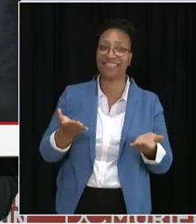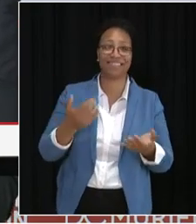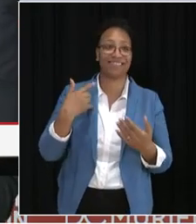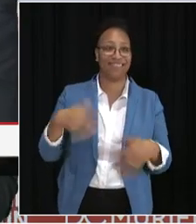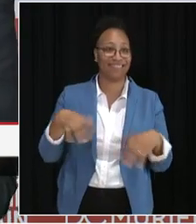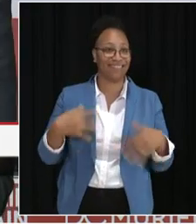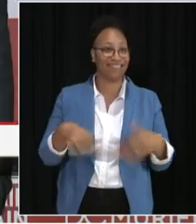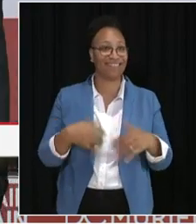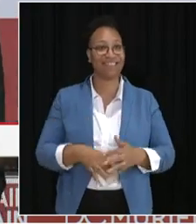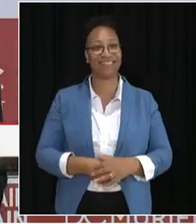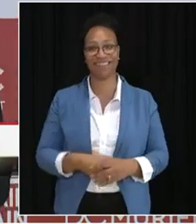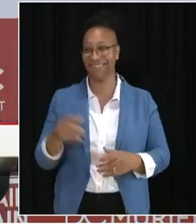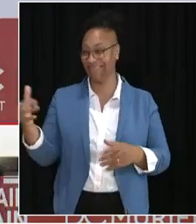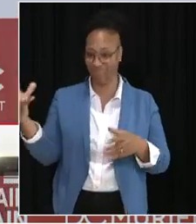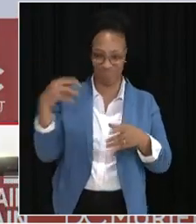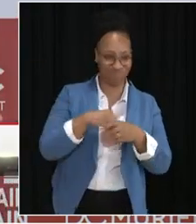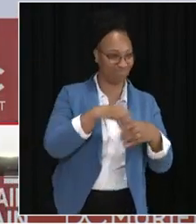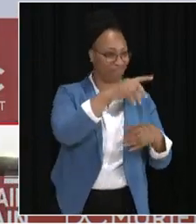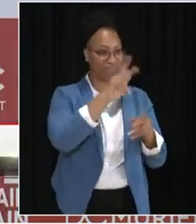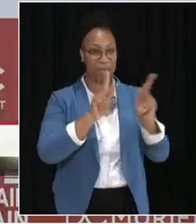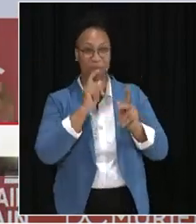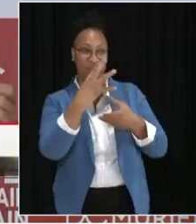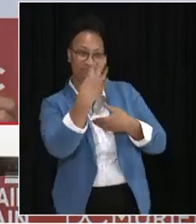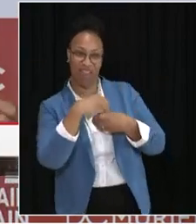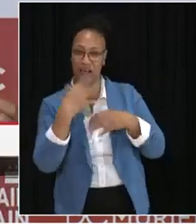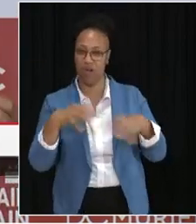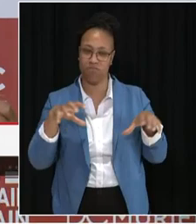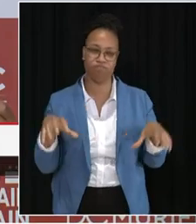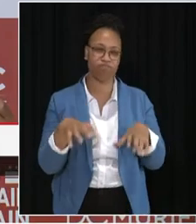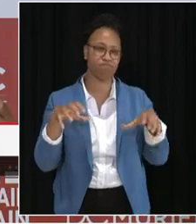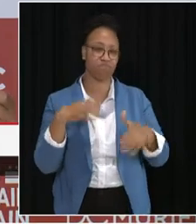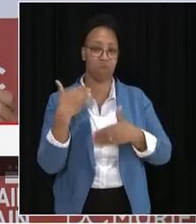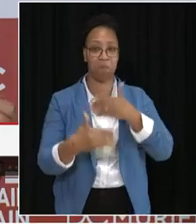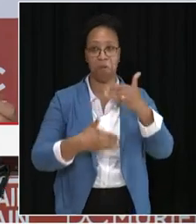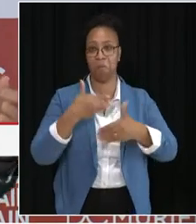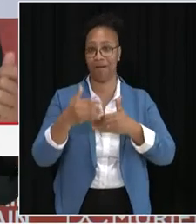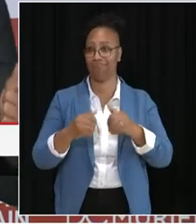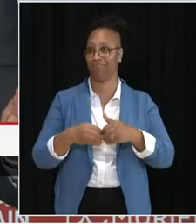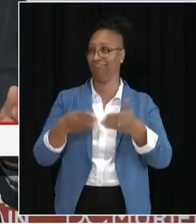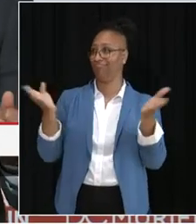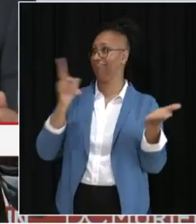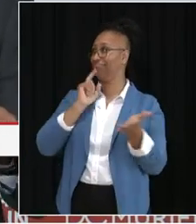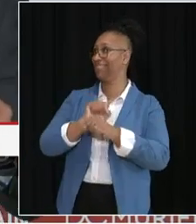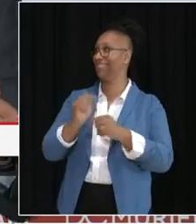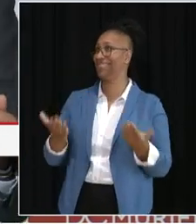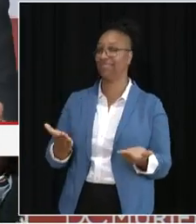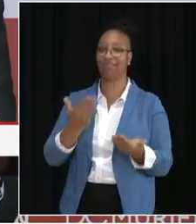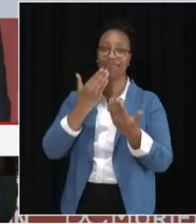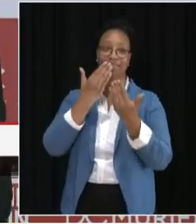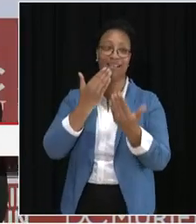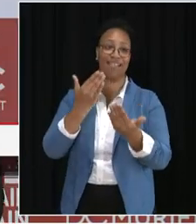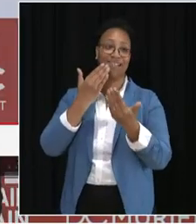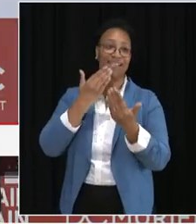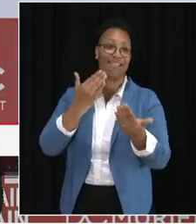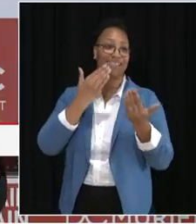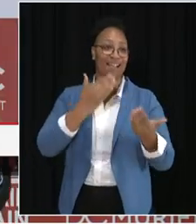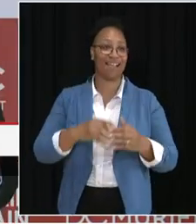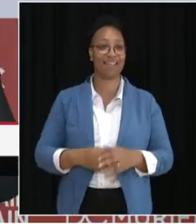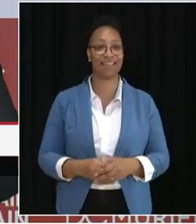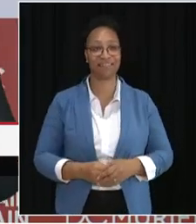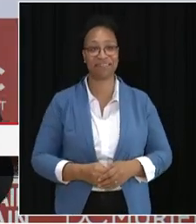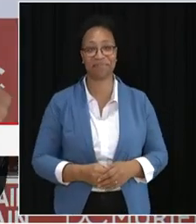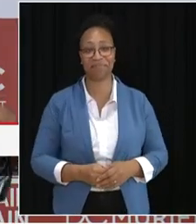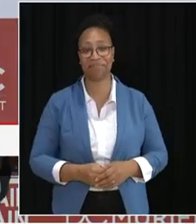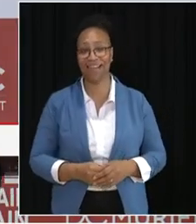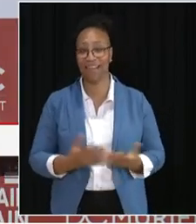that we're ready for opening day. And last, I want to also recognize that we've had volunteers, so many of you may know this already, but